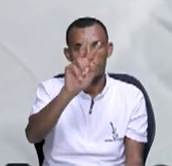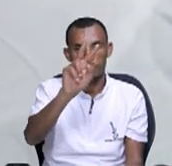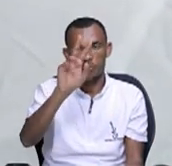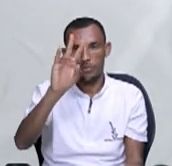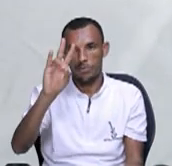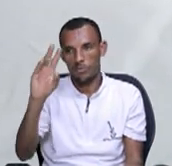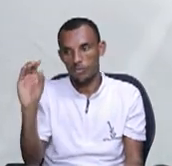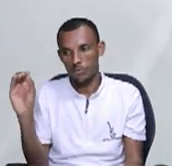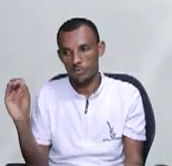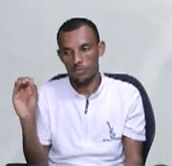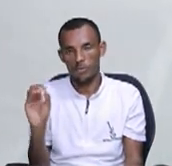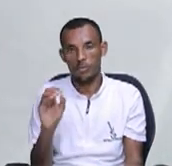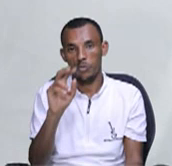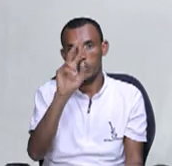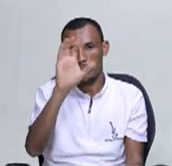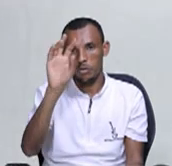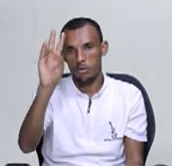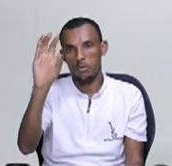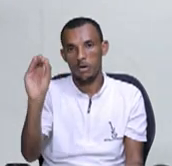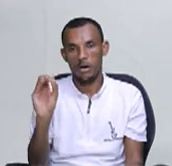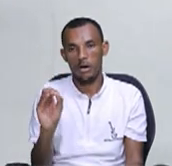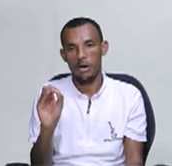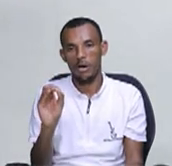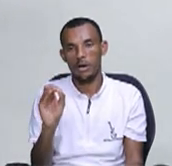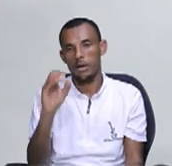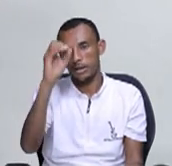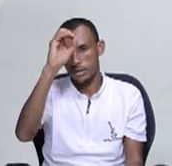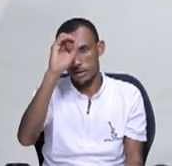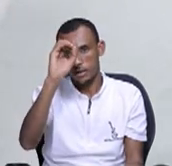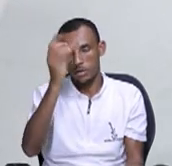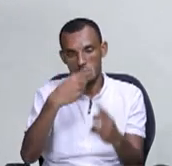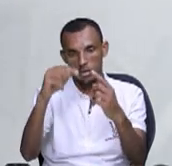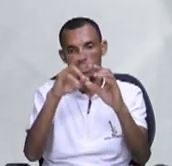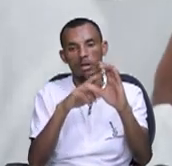270 degree to radian.